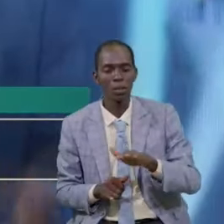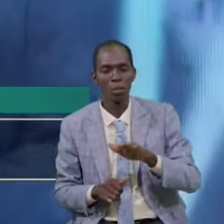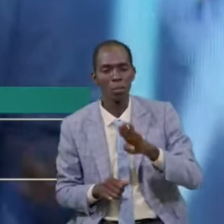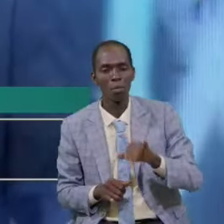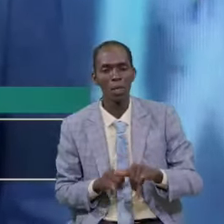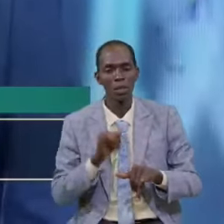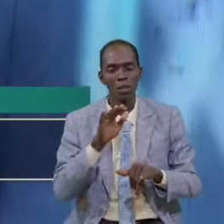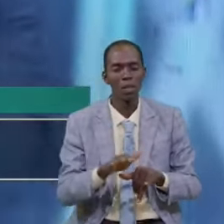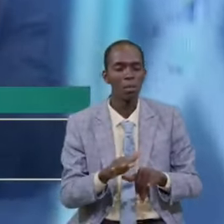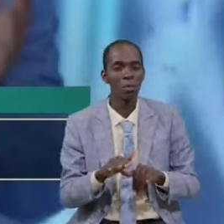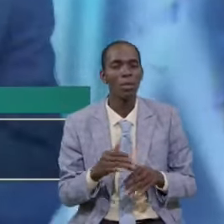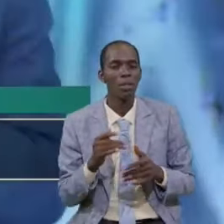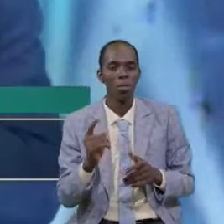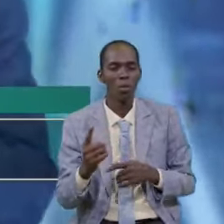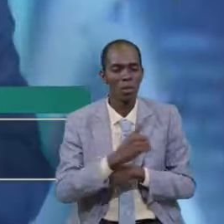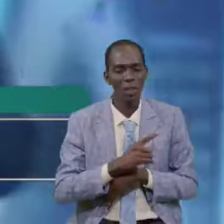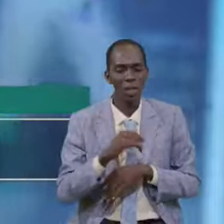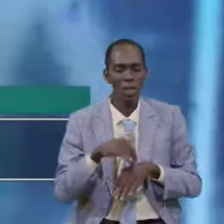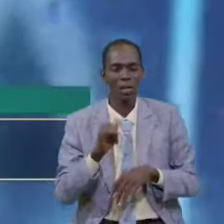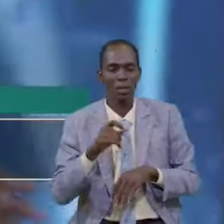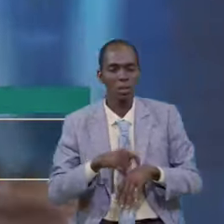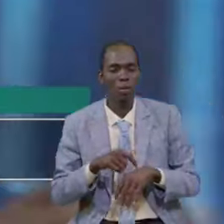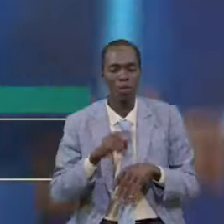a week at a time, a month at a